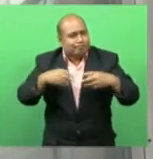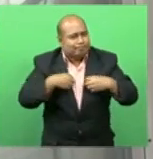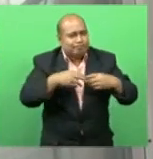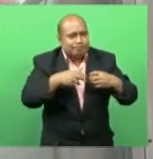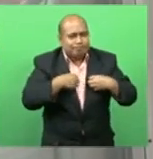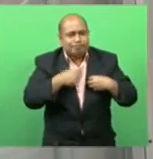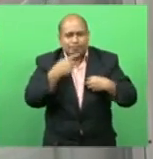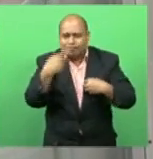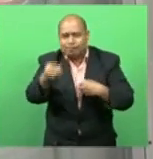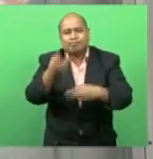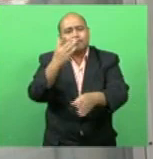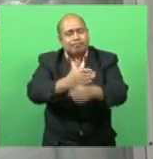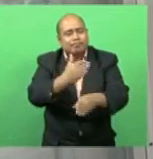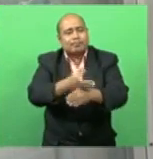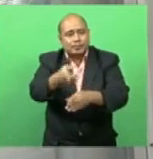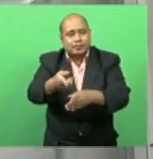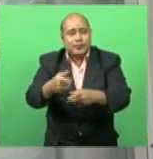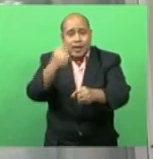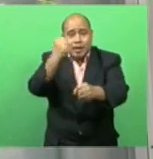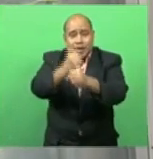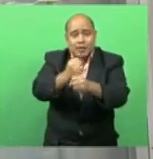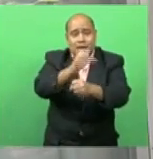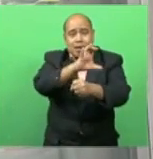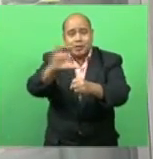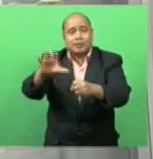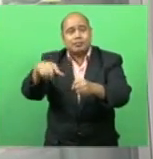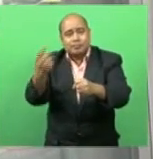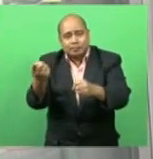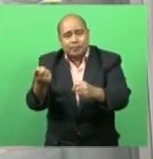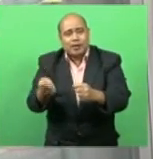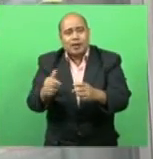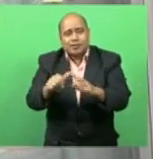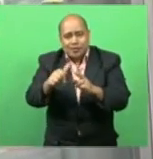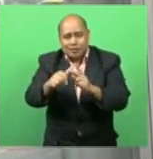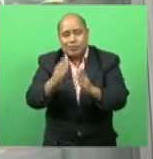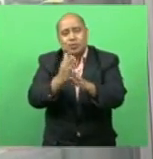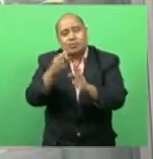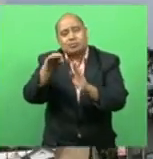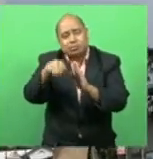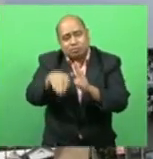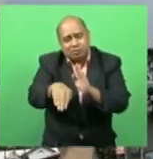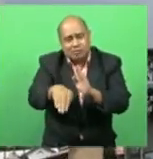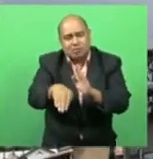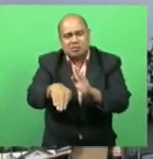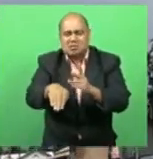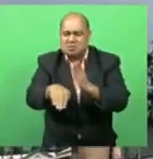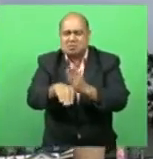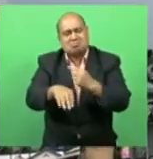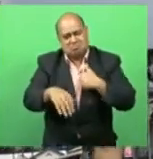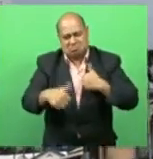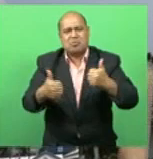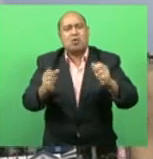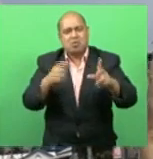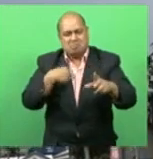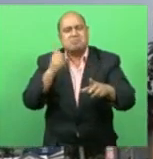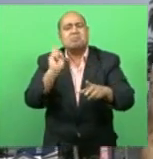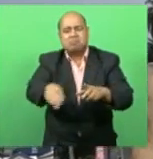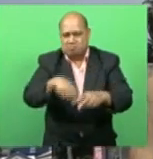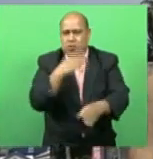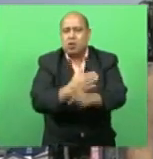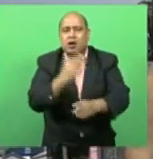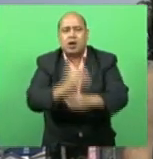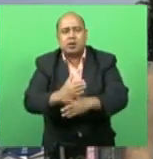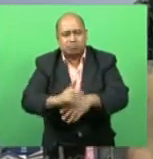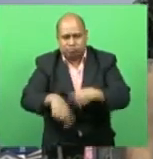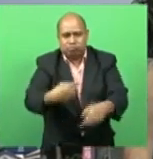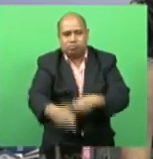company and it's also going down, but we are managing to do all things. Today is a day we do every day, our